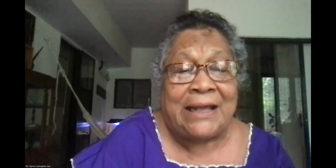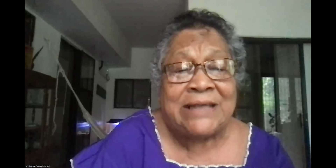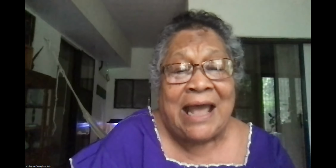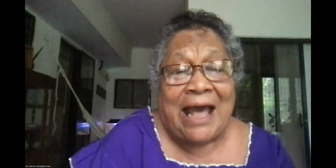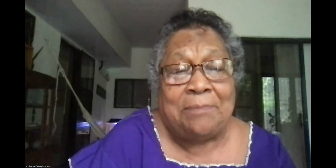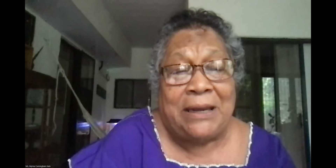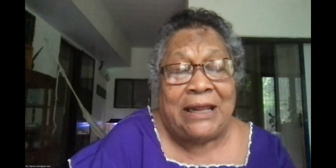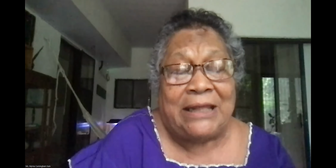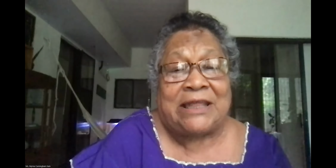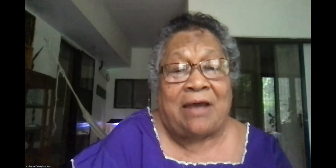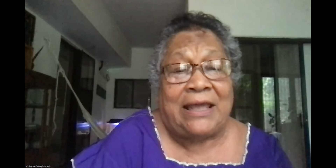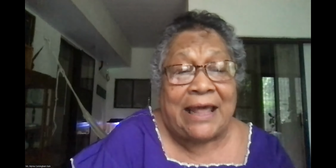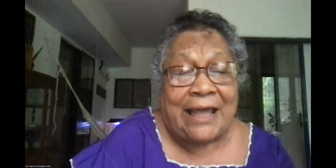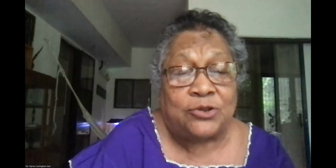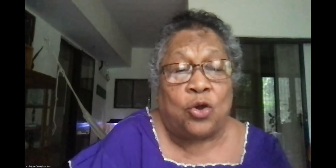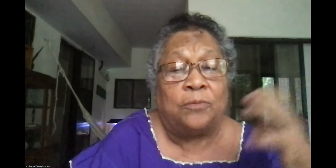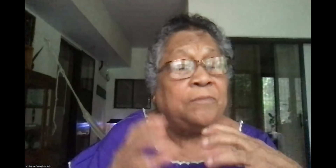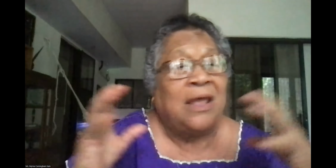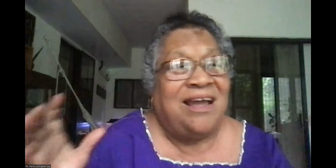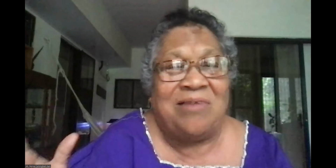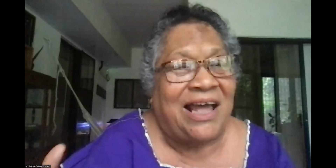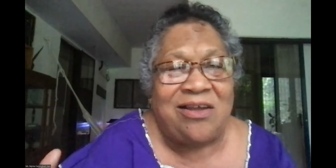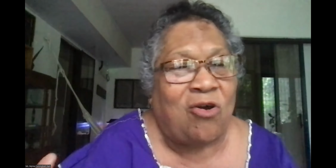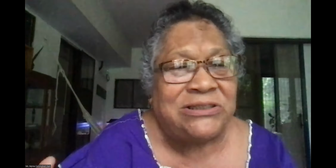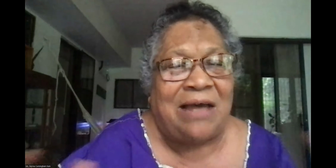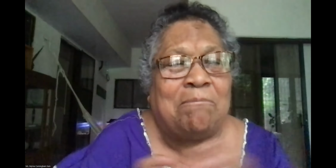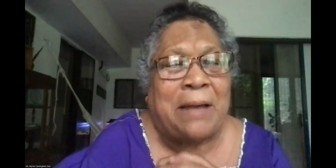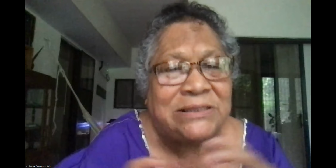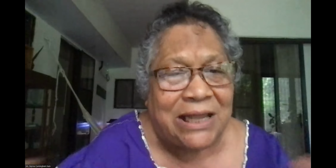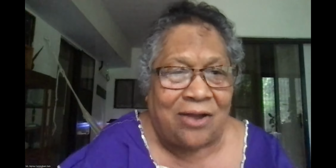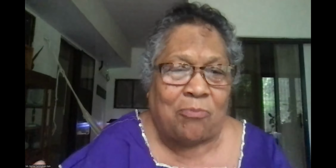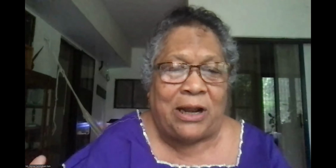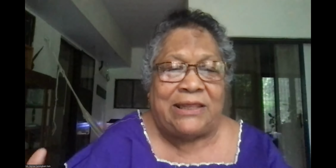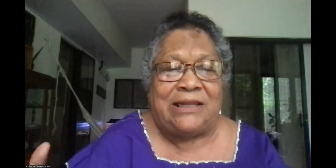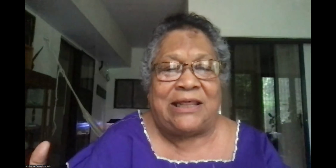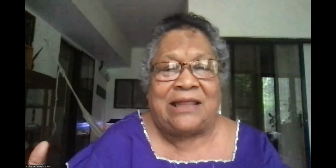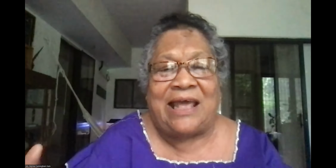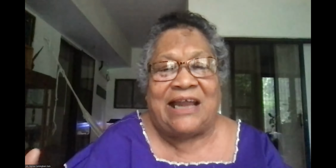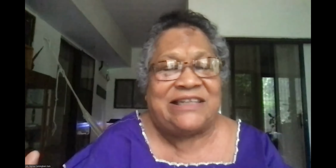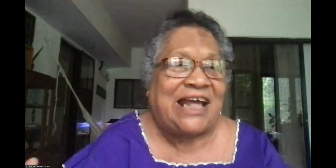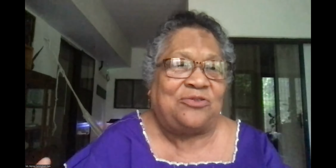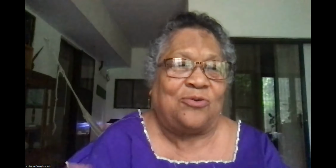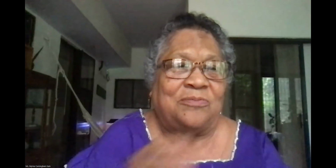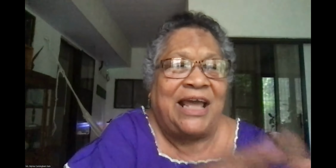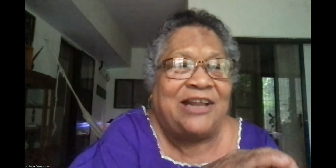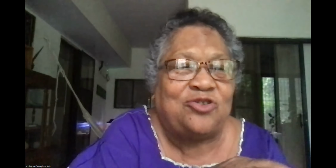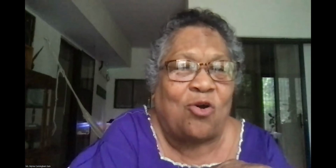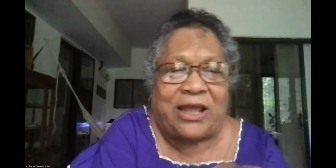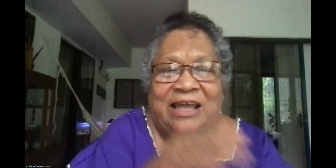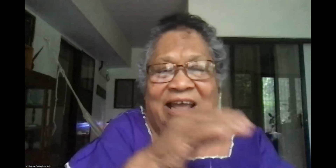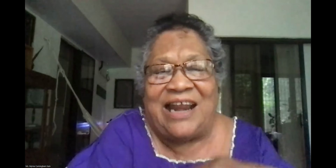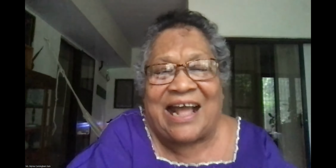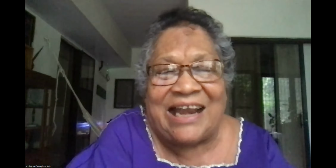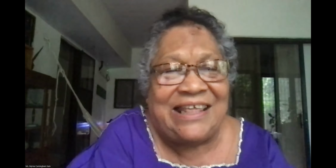access. And obviously, administrative and management barriers. There are basic things such as dignity